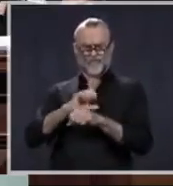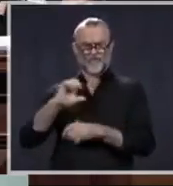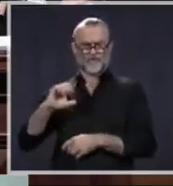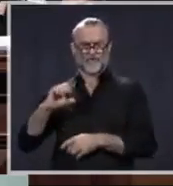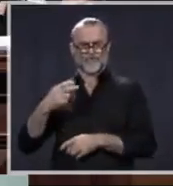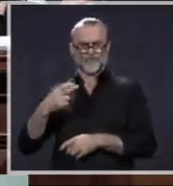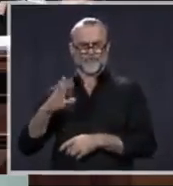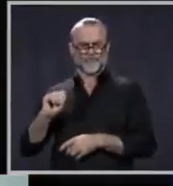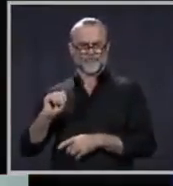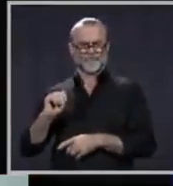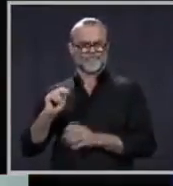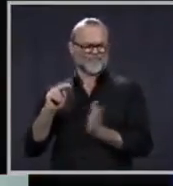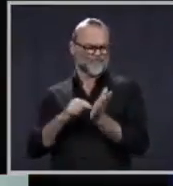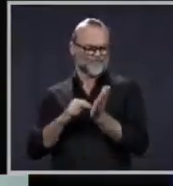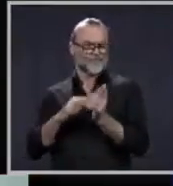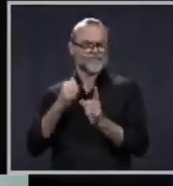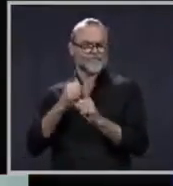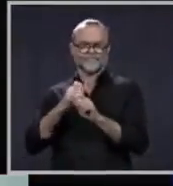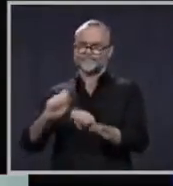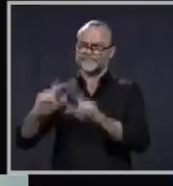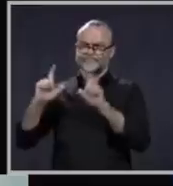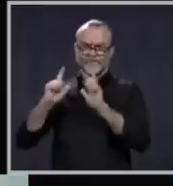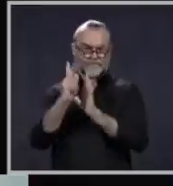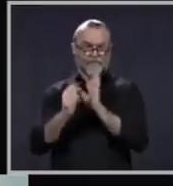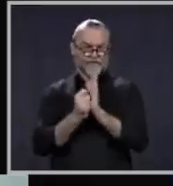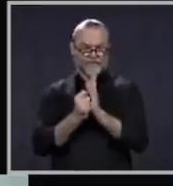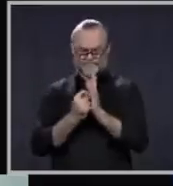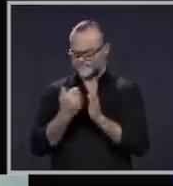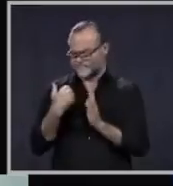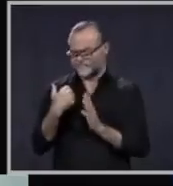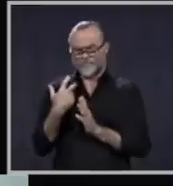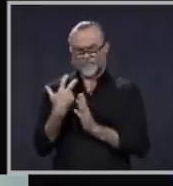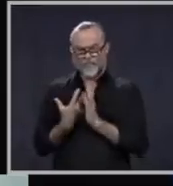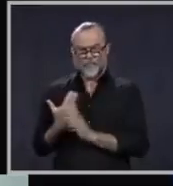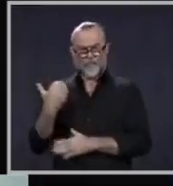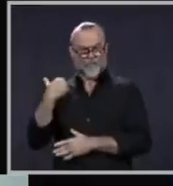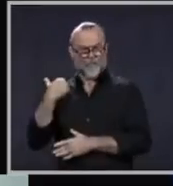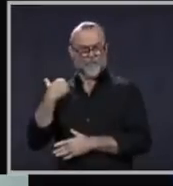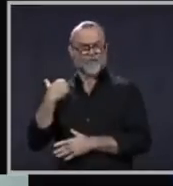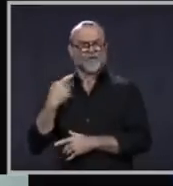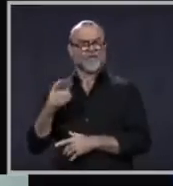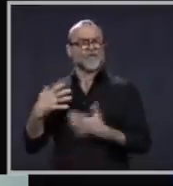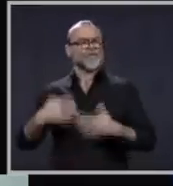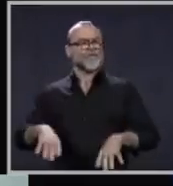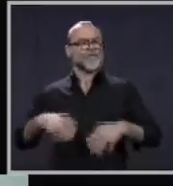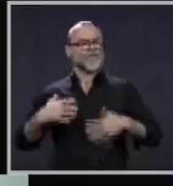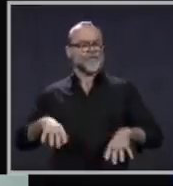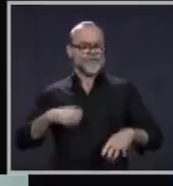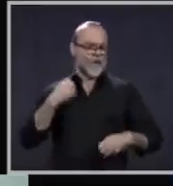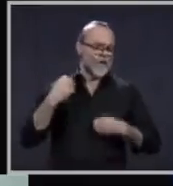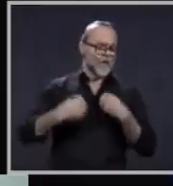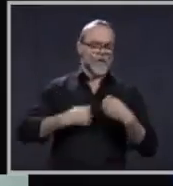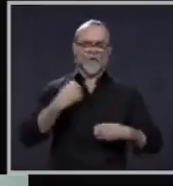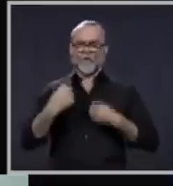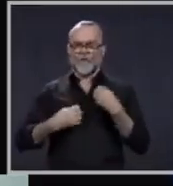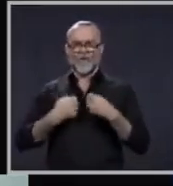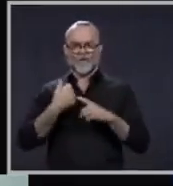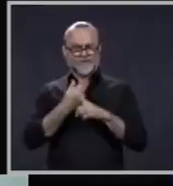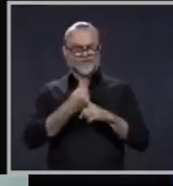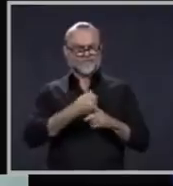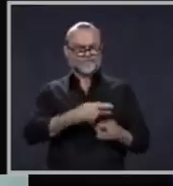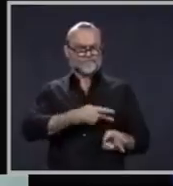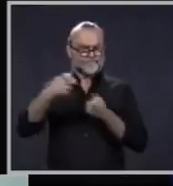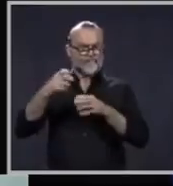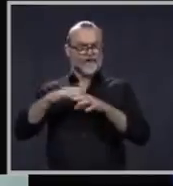back? I'm trying to every day to ask people for their collaboration. It's a question